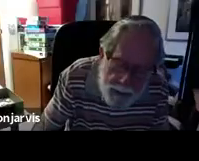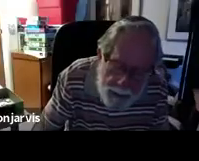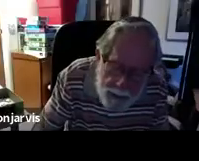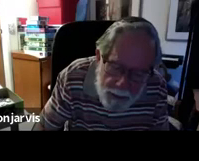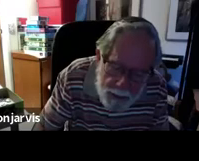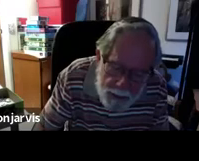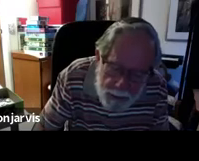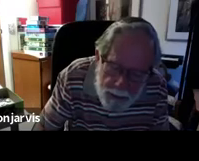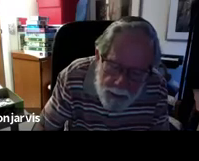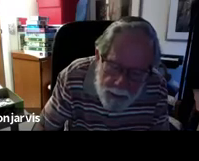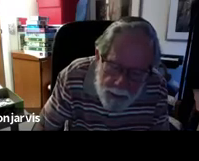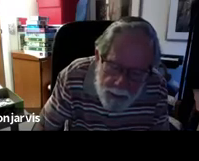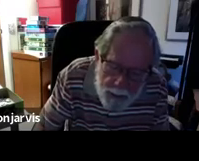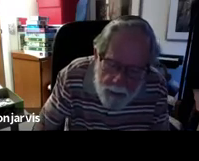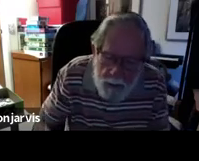then.